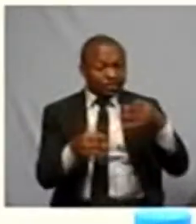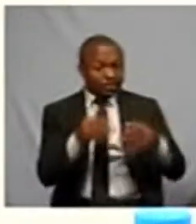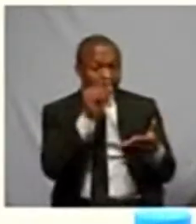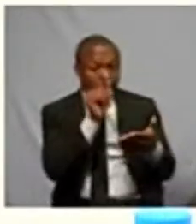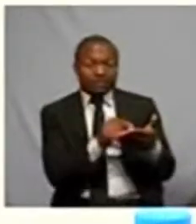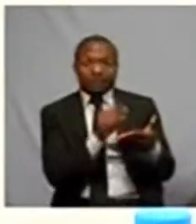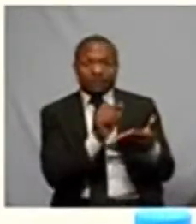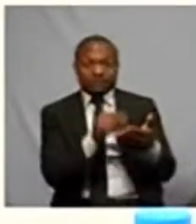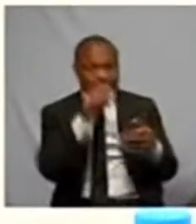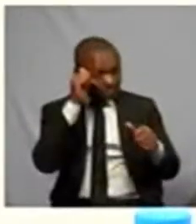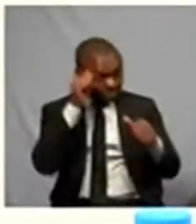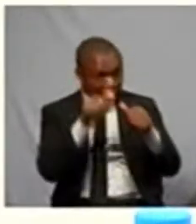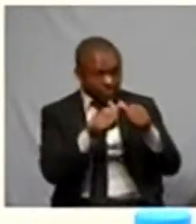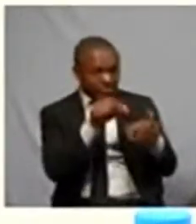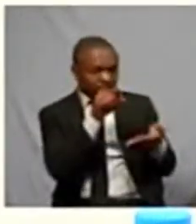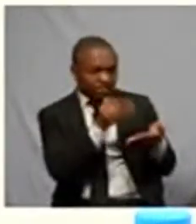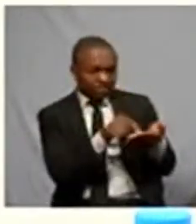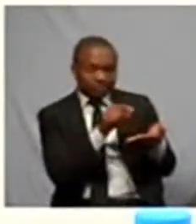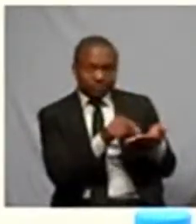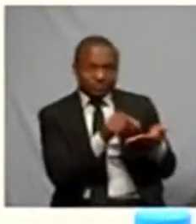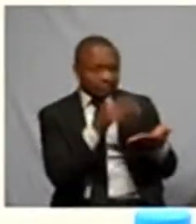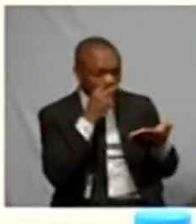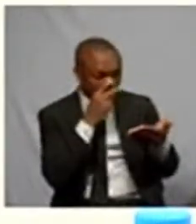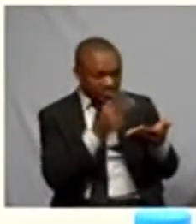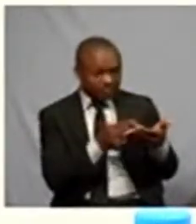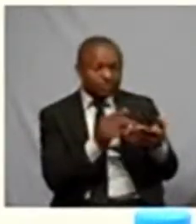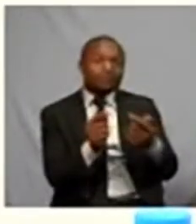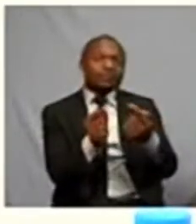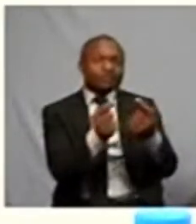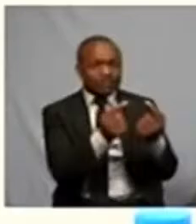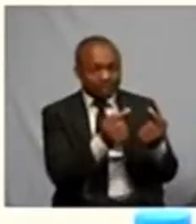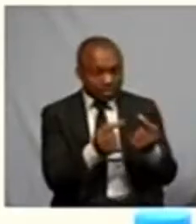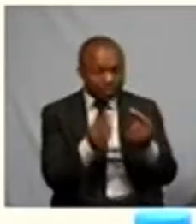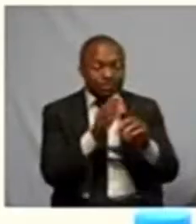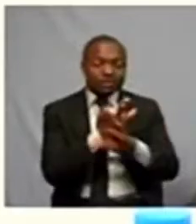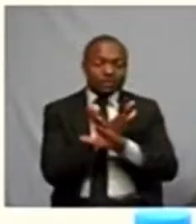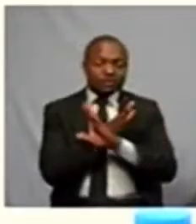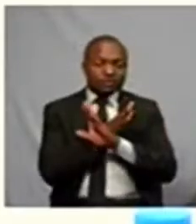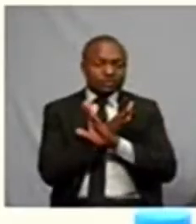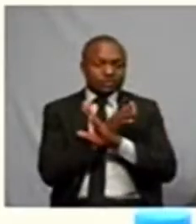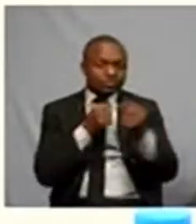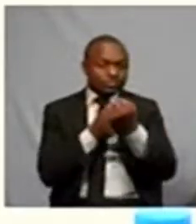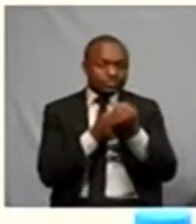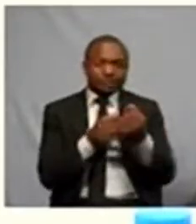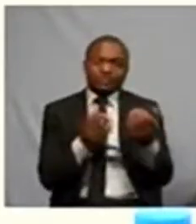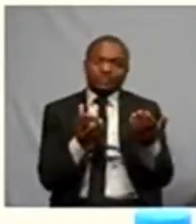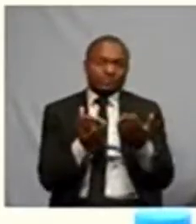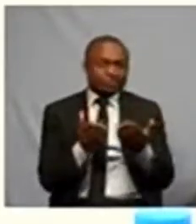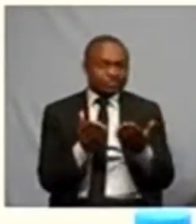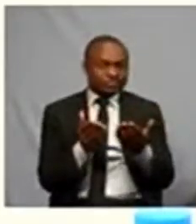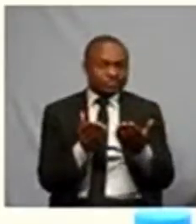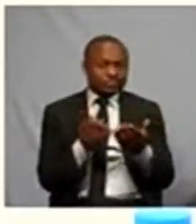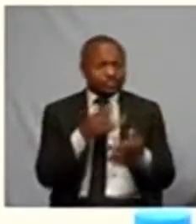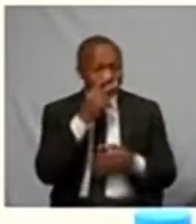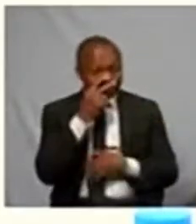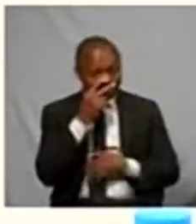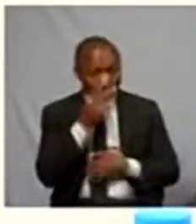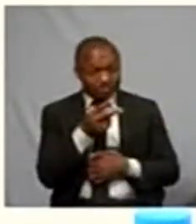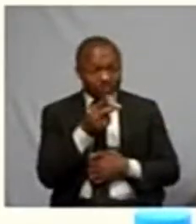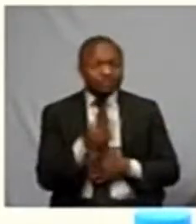treaty will be looking at situations where Zambia cannot subsidize, and looking at